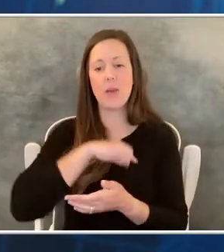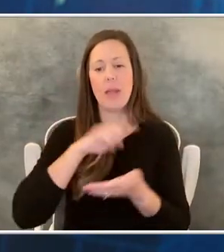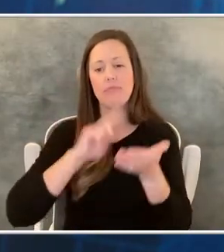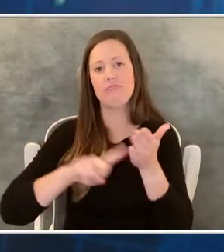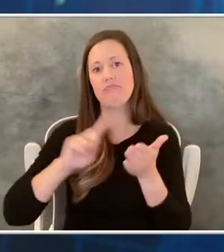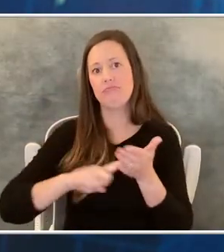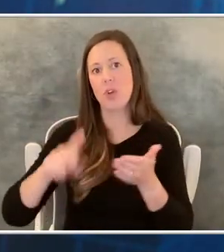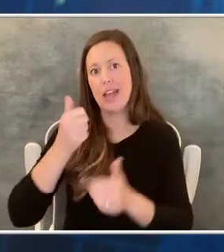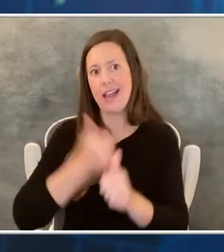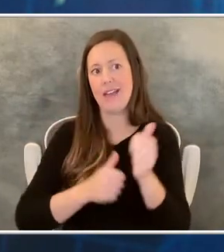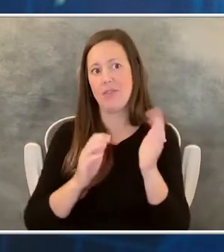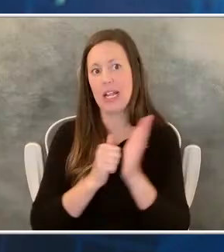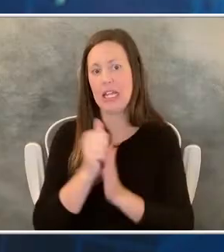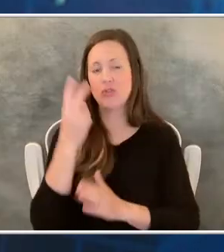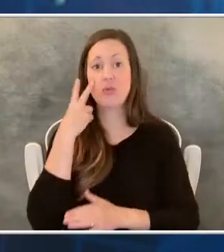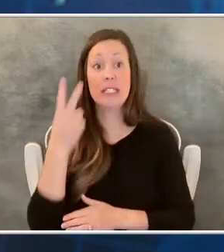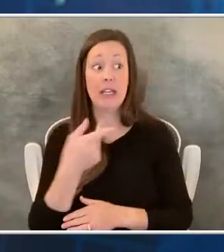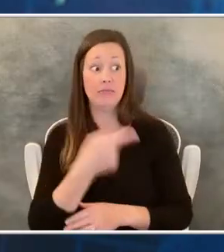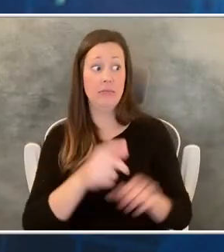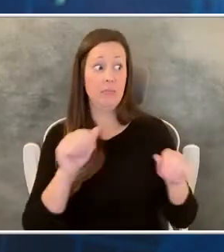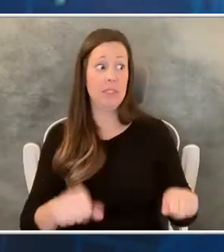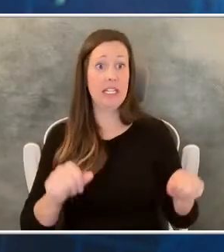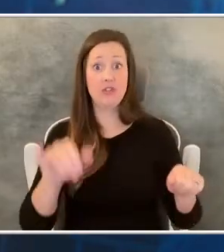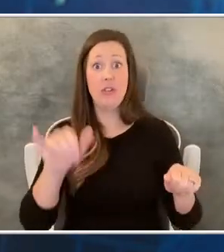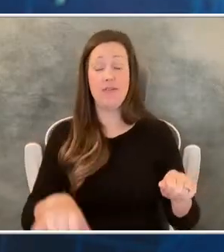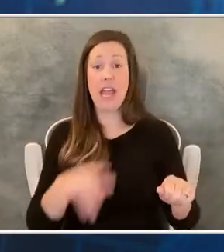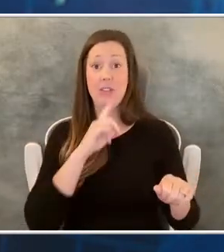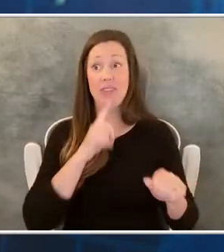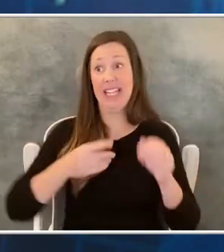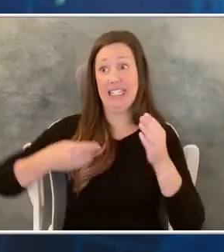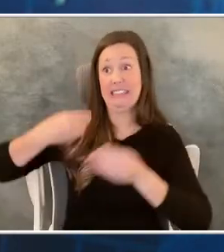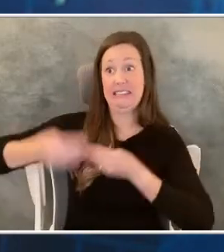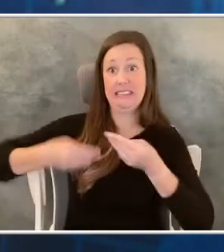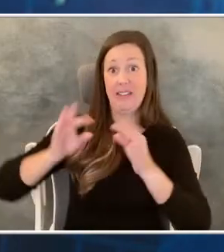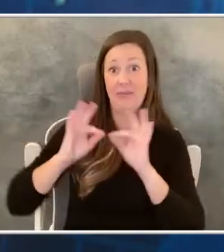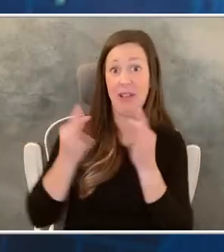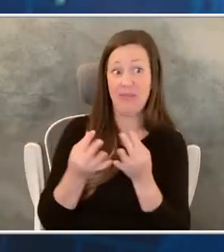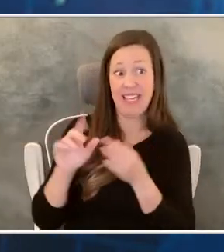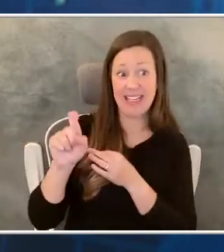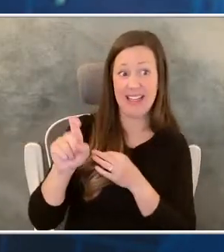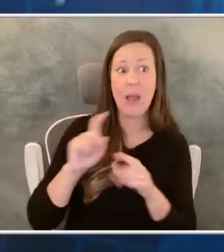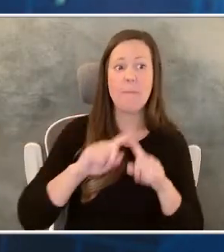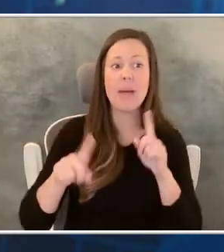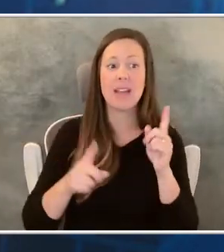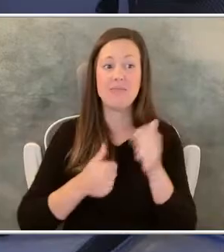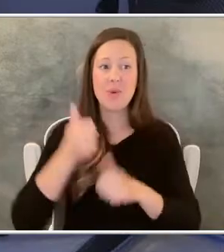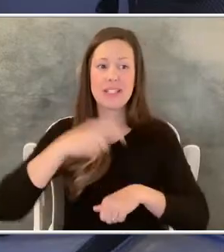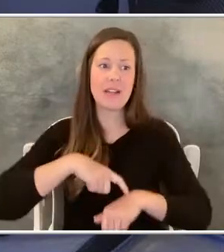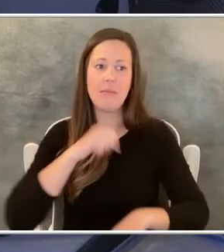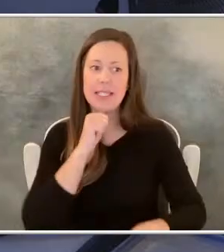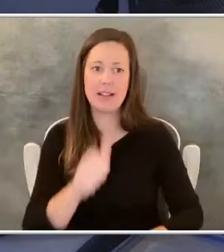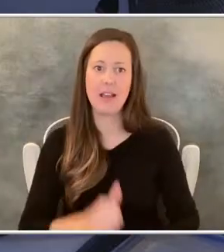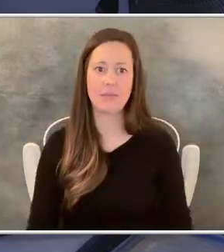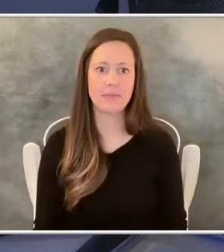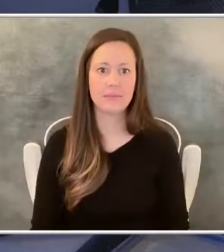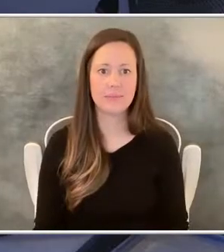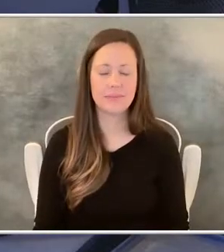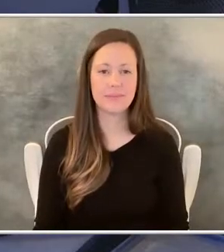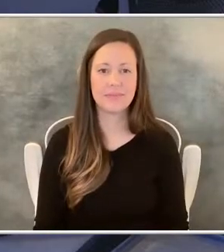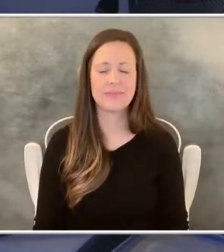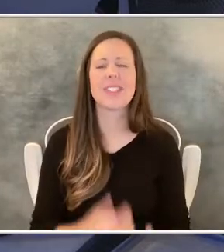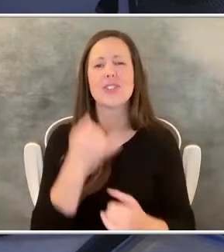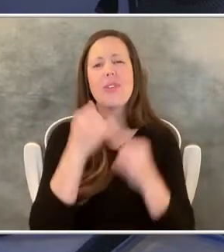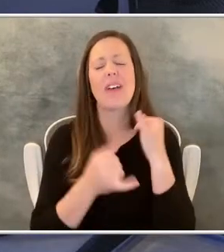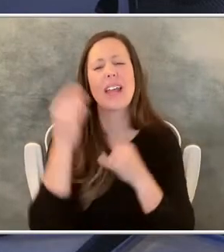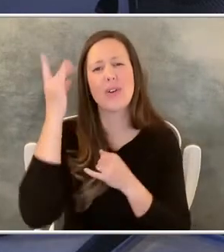there a potential of this being hereditary? But majority of the cancer is not hereditary. I want to get our takeaways today. Karen, what do